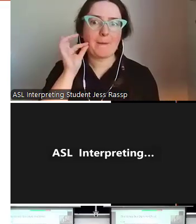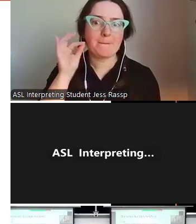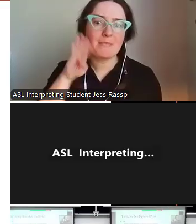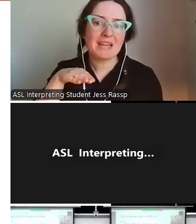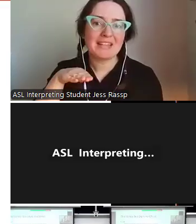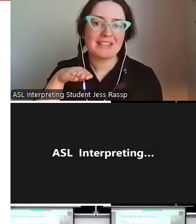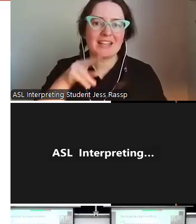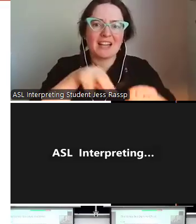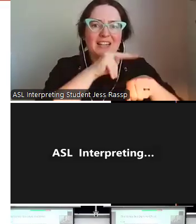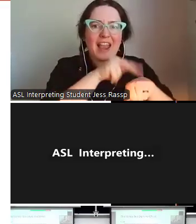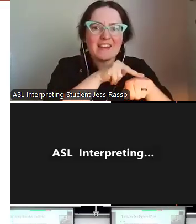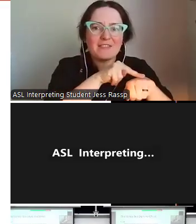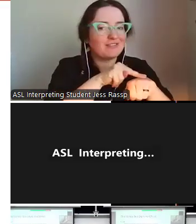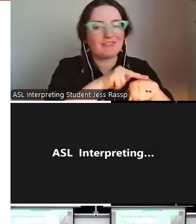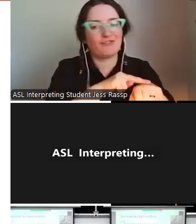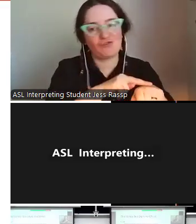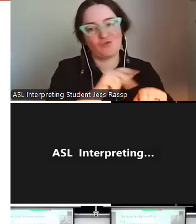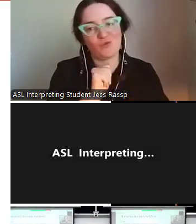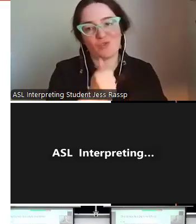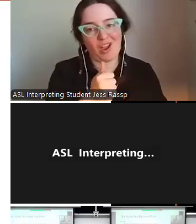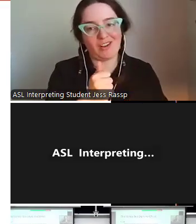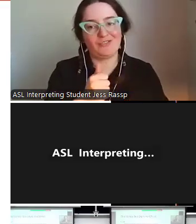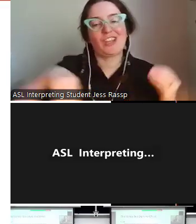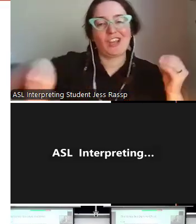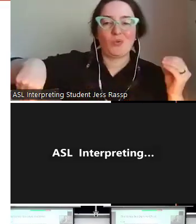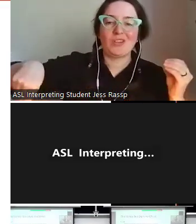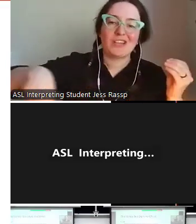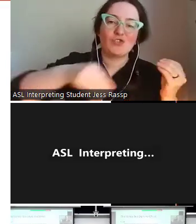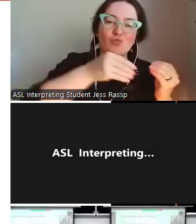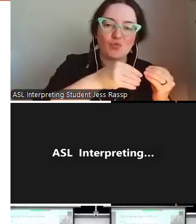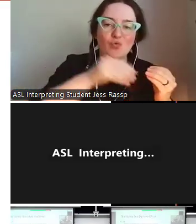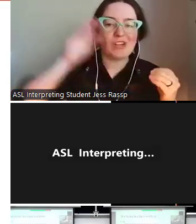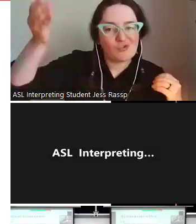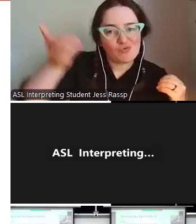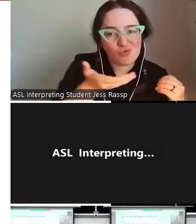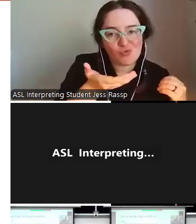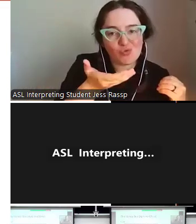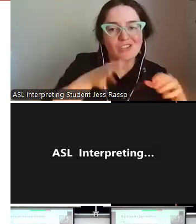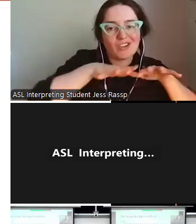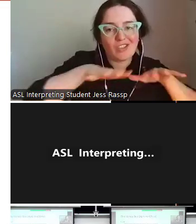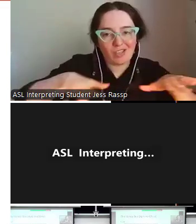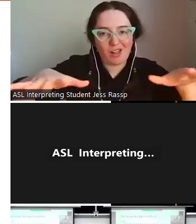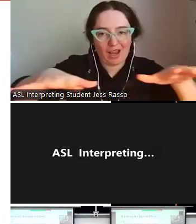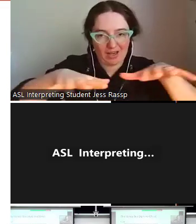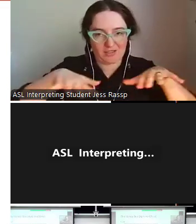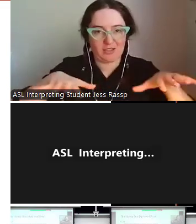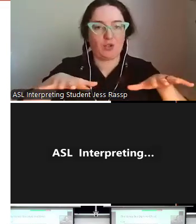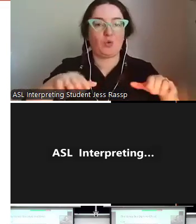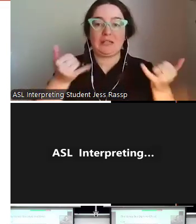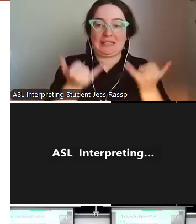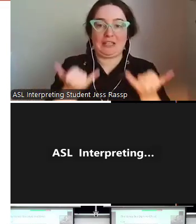in the 1600s, and it's spread to all that bee has been spread to all the continents except